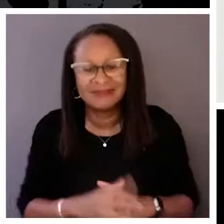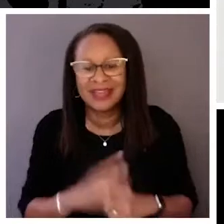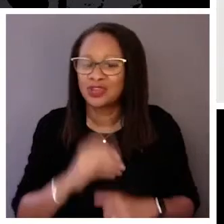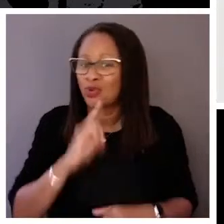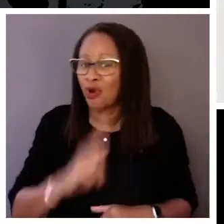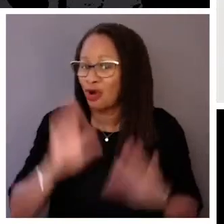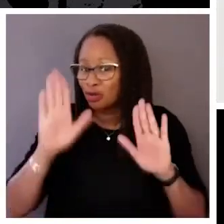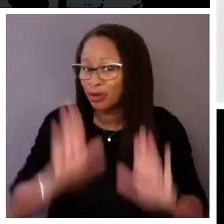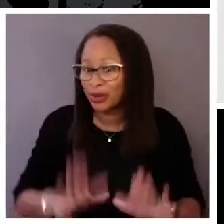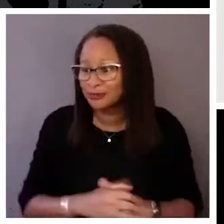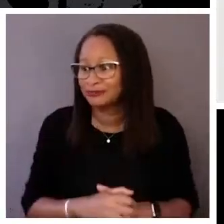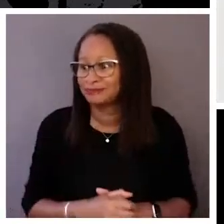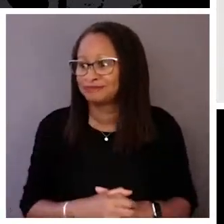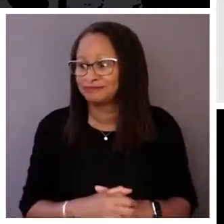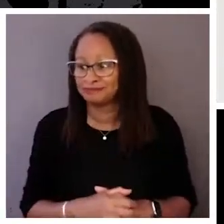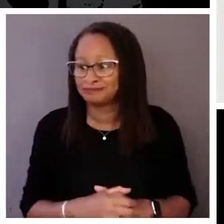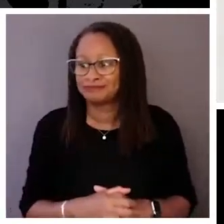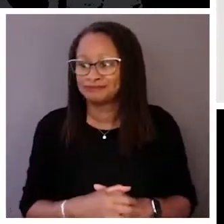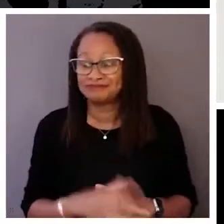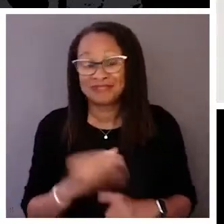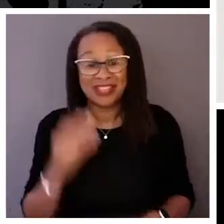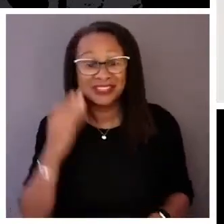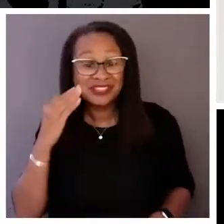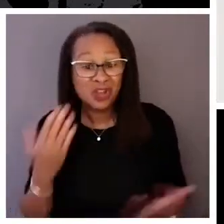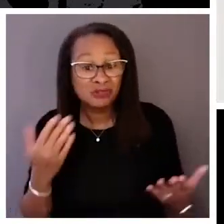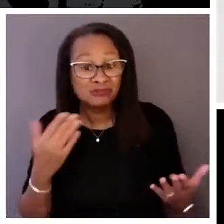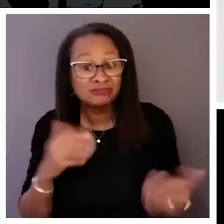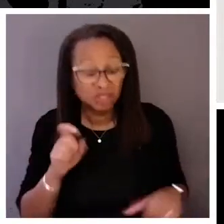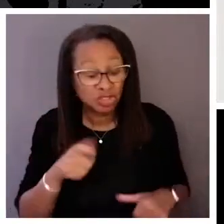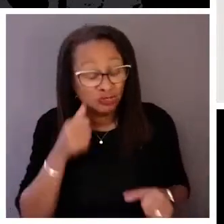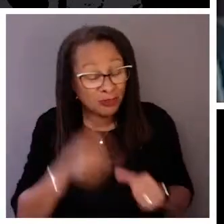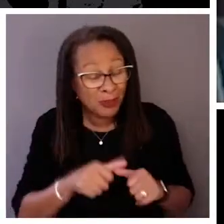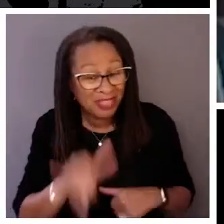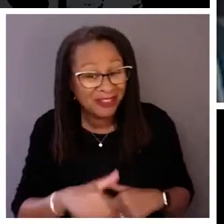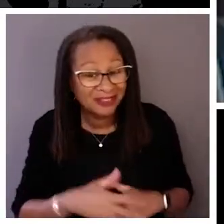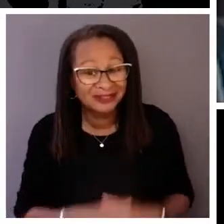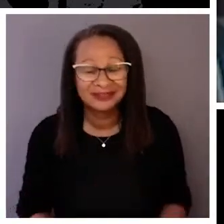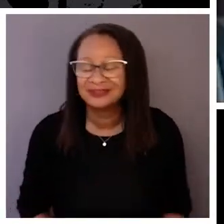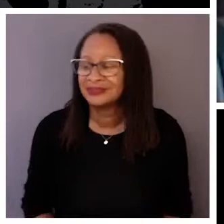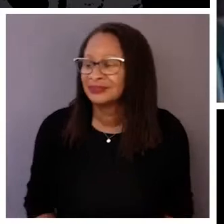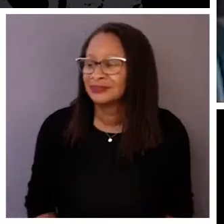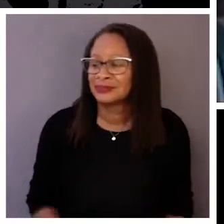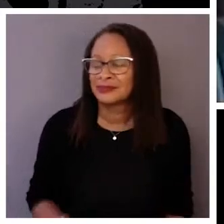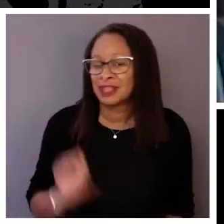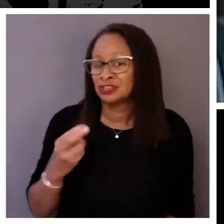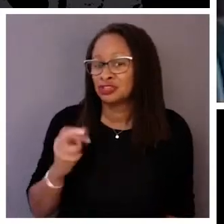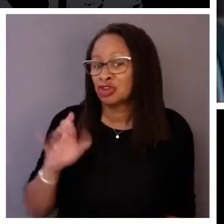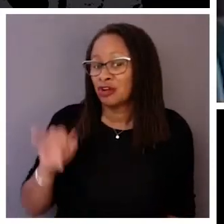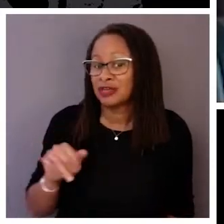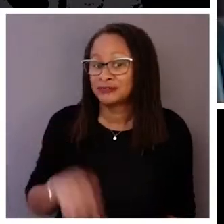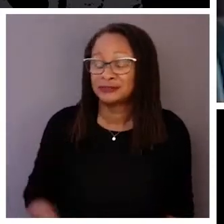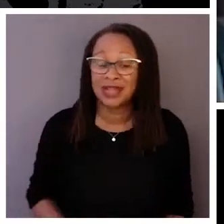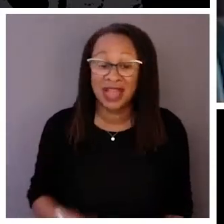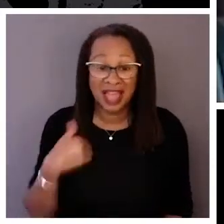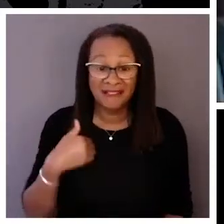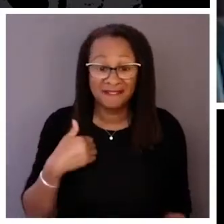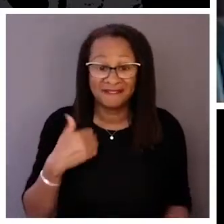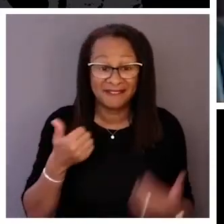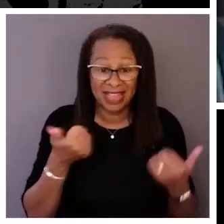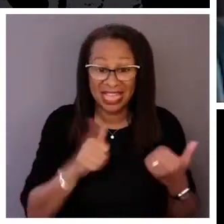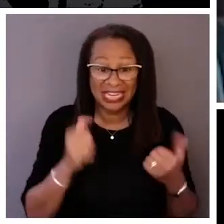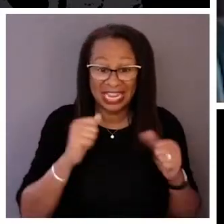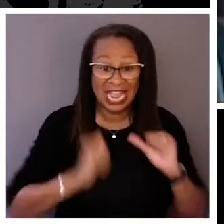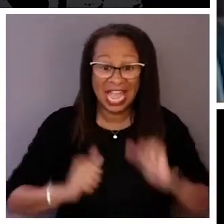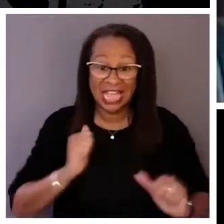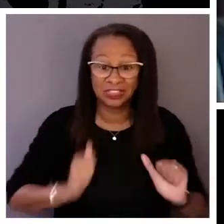and you are great. And, just know that. Have you ever been surprised by an actor, Mimi? Like